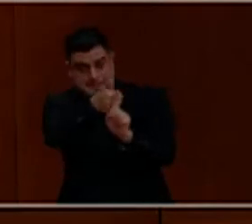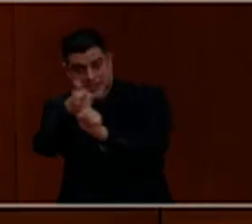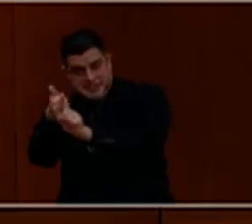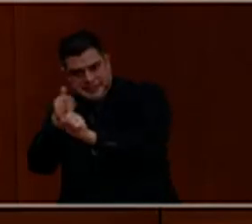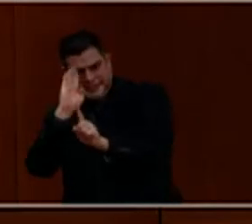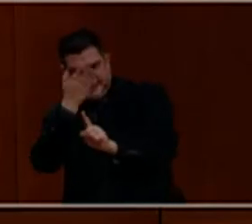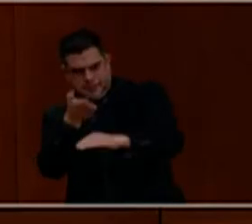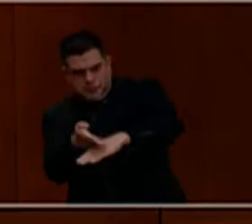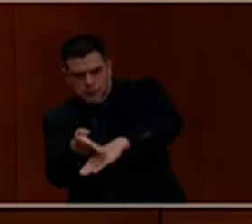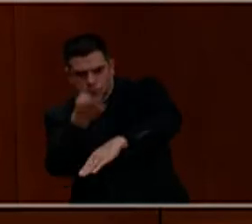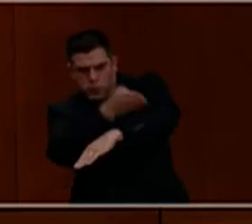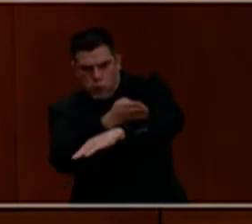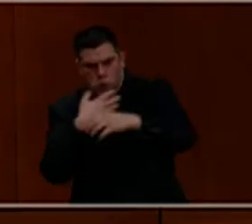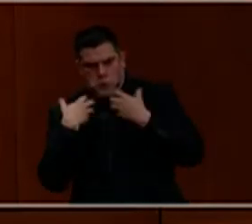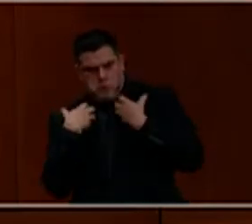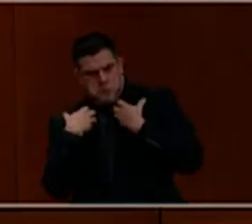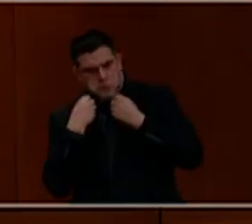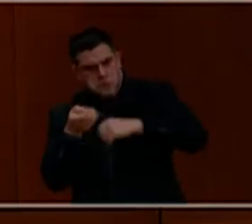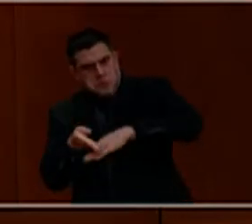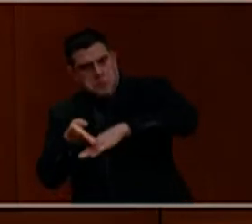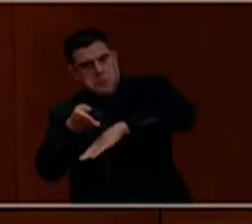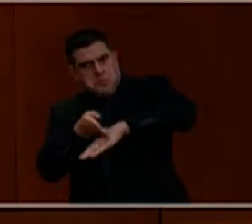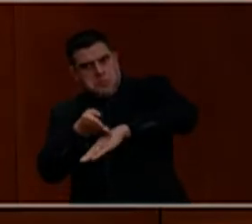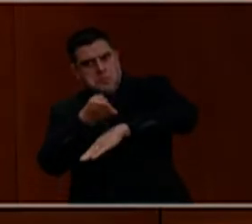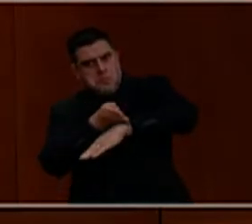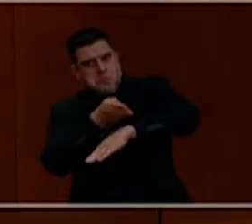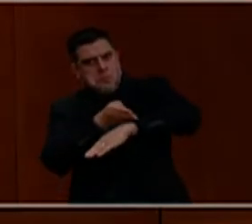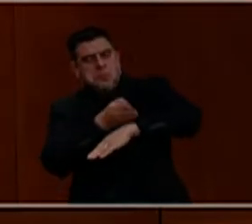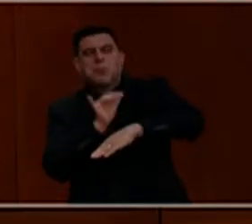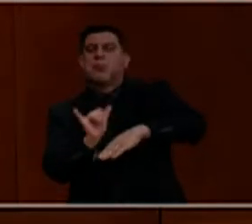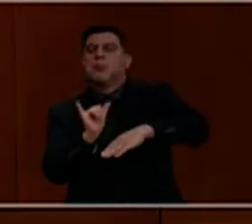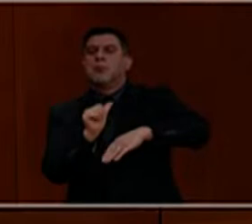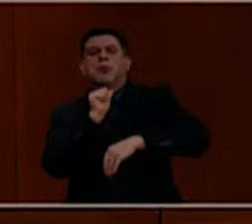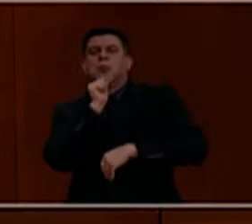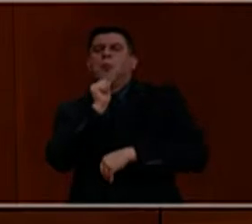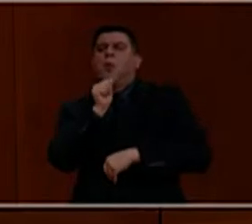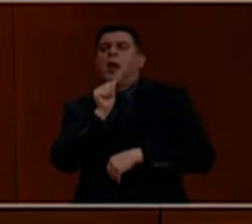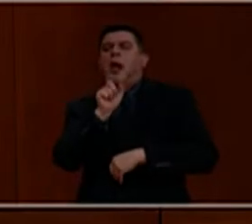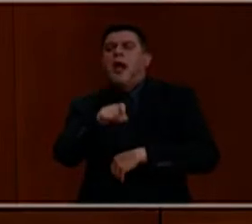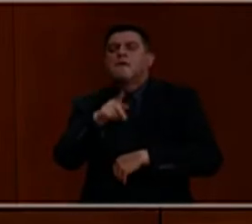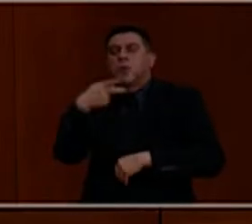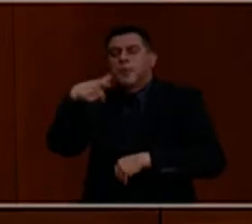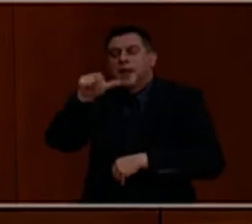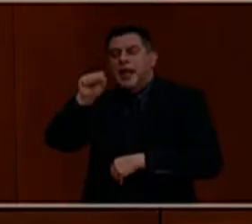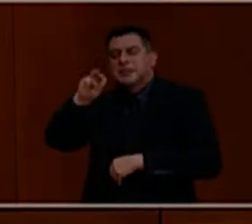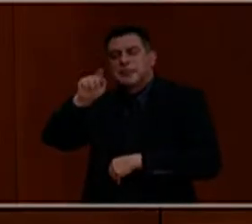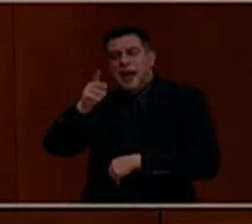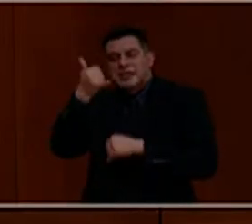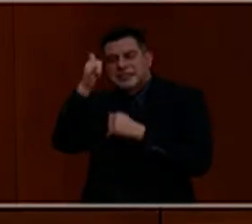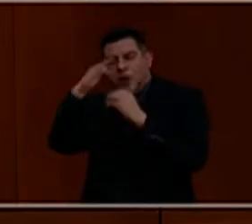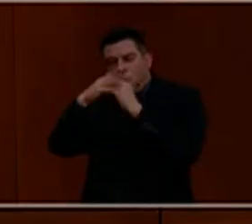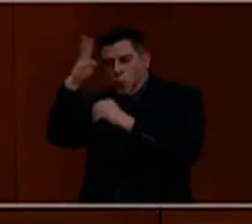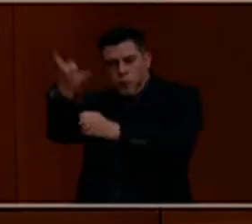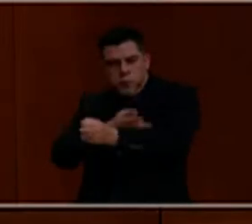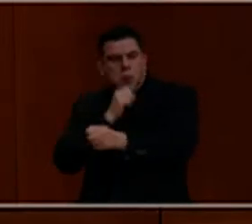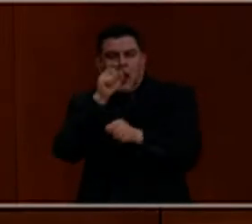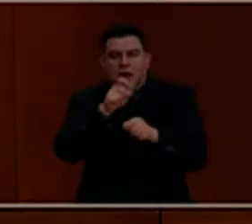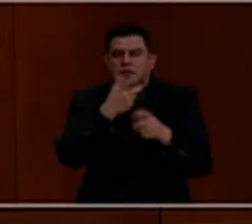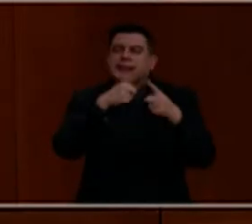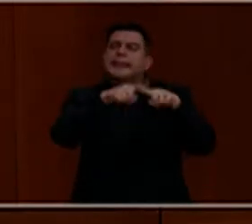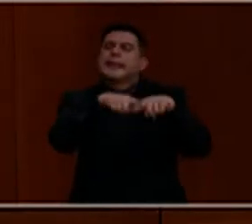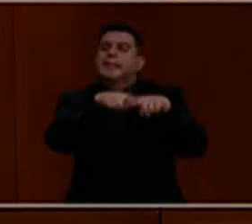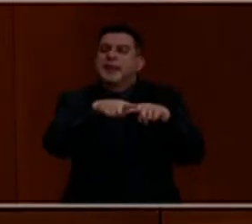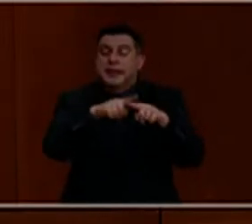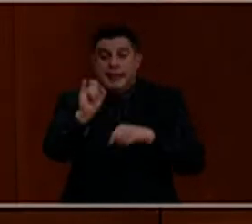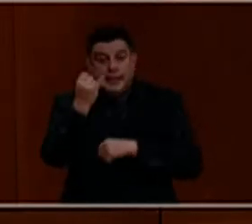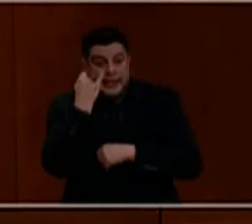So that's basically what we do now. Now, are we going to be doing that in a month? We don't know. The more data we get,